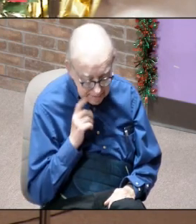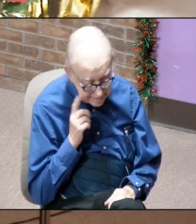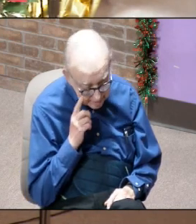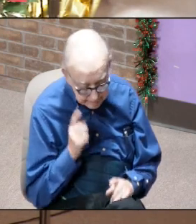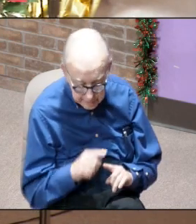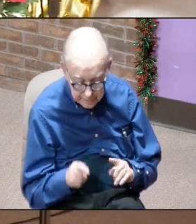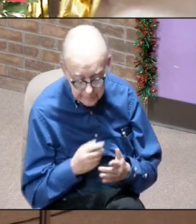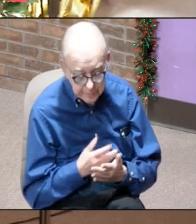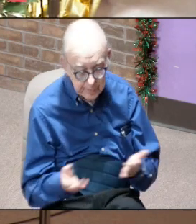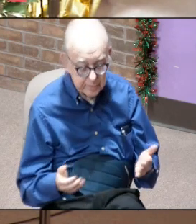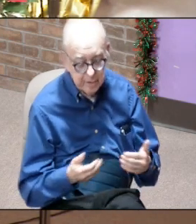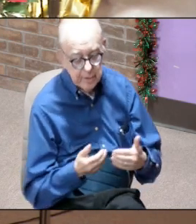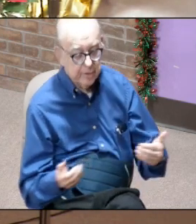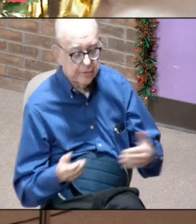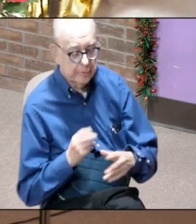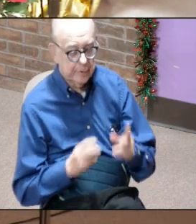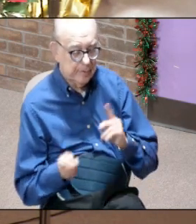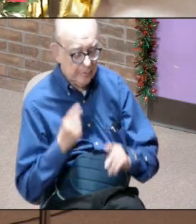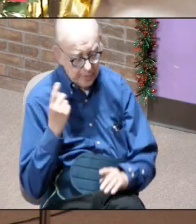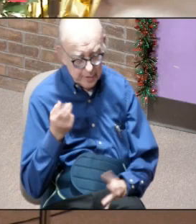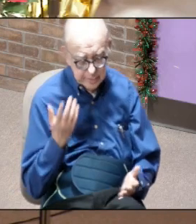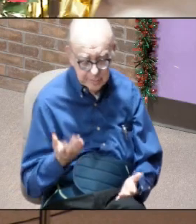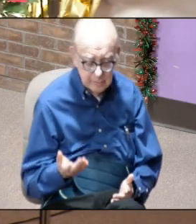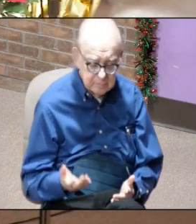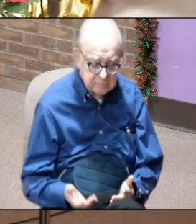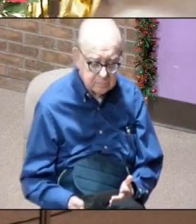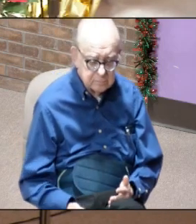this, it's by that, whatever, thoughts,